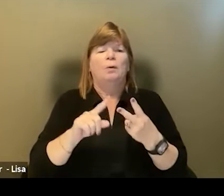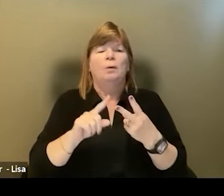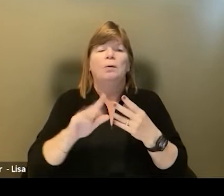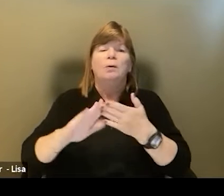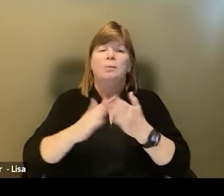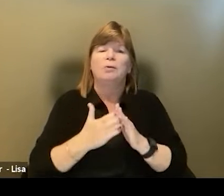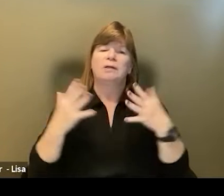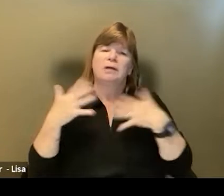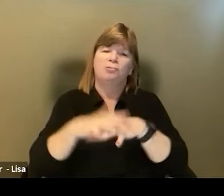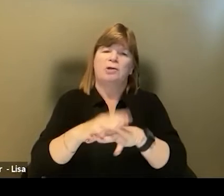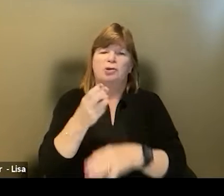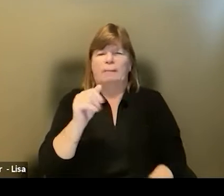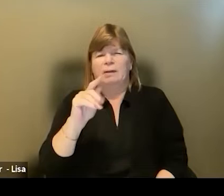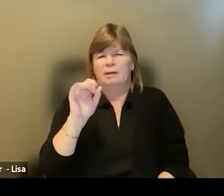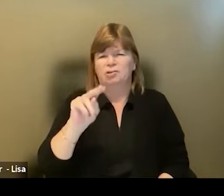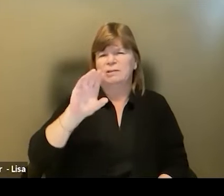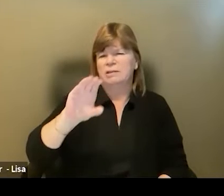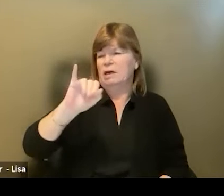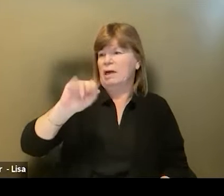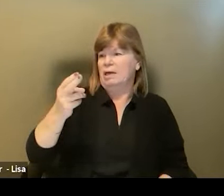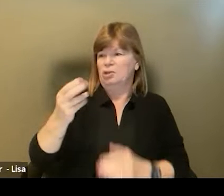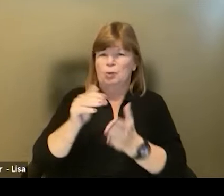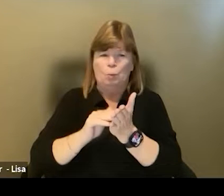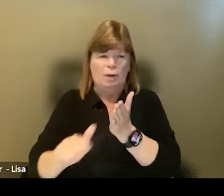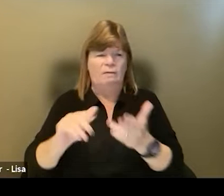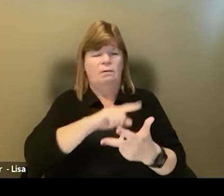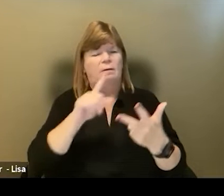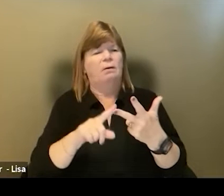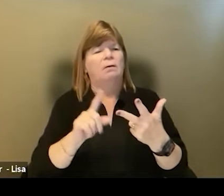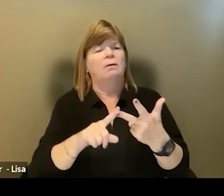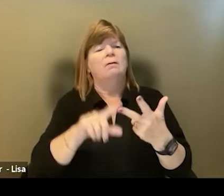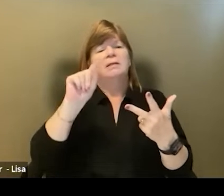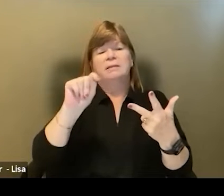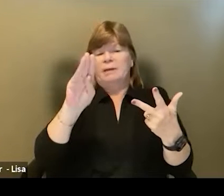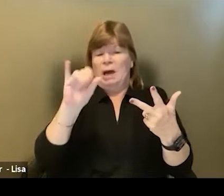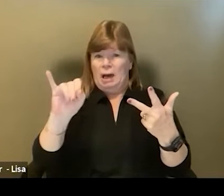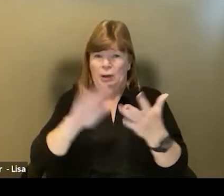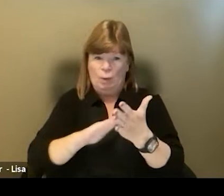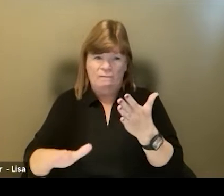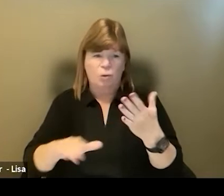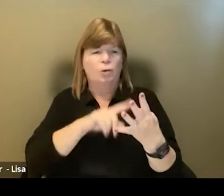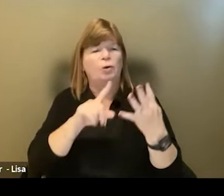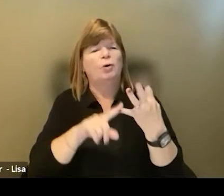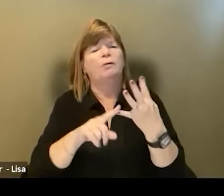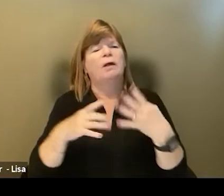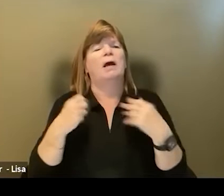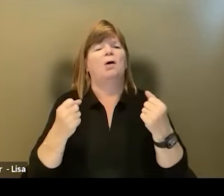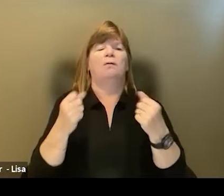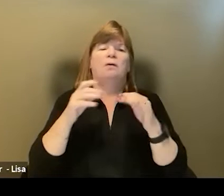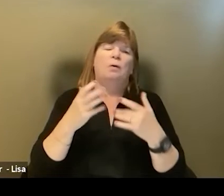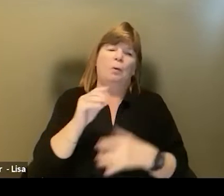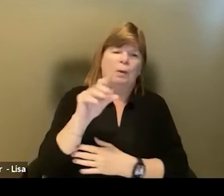and Habituation CIH waiver, the Traumatic Brain Injury TBI waiver, the Health and Wellness, also known